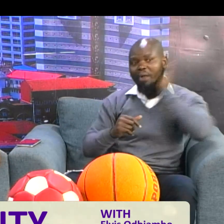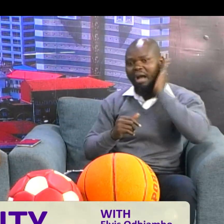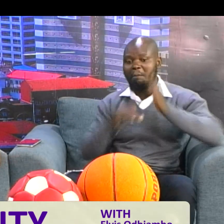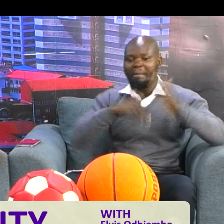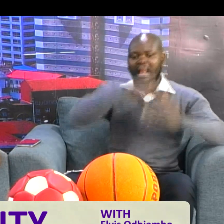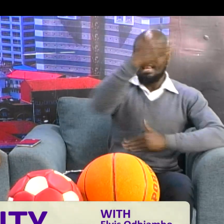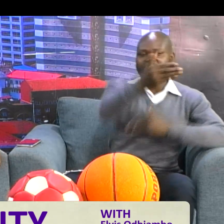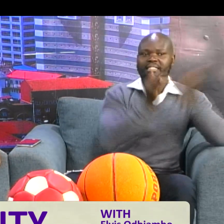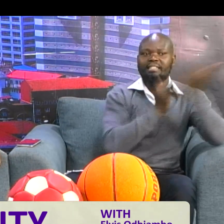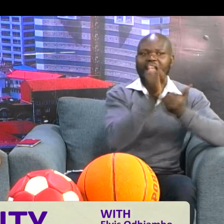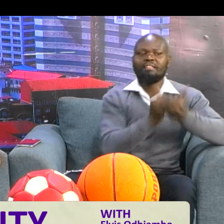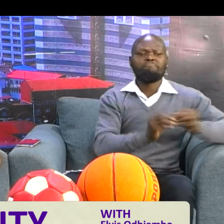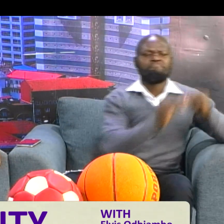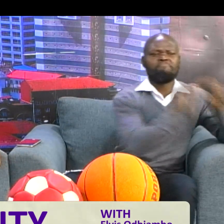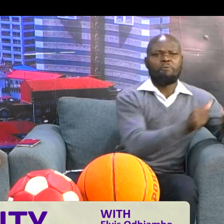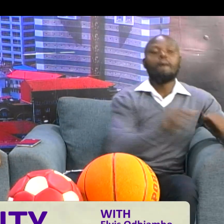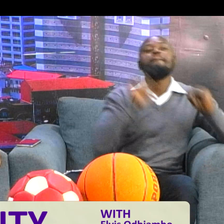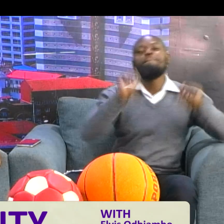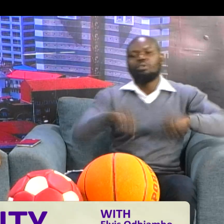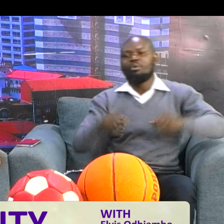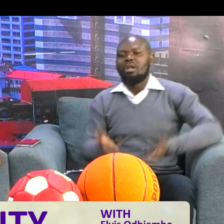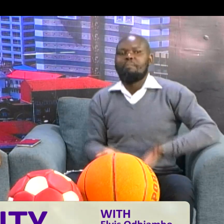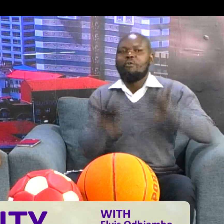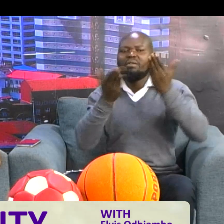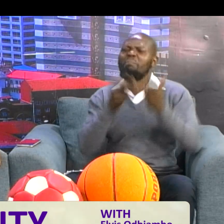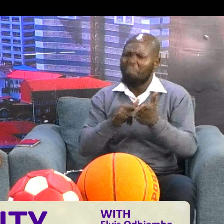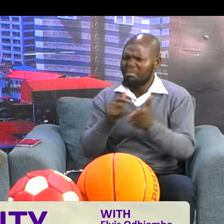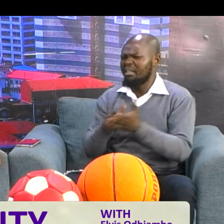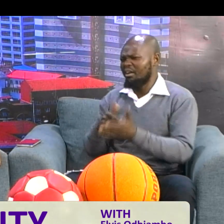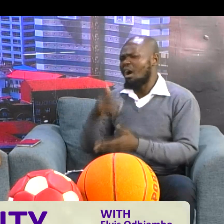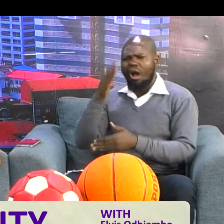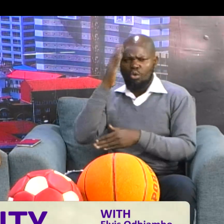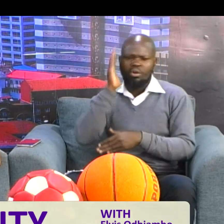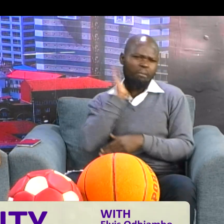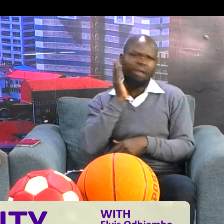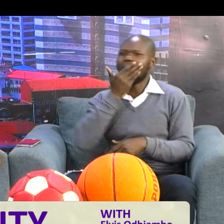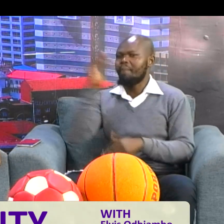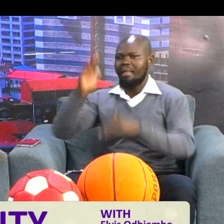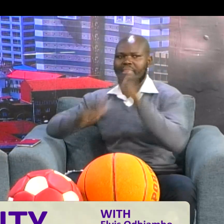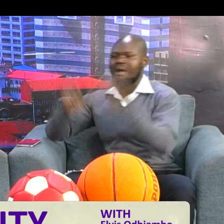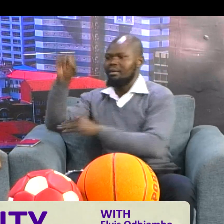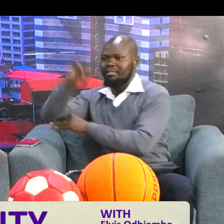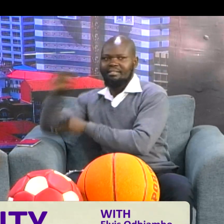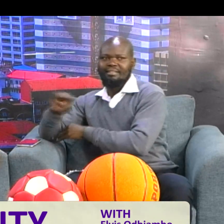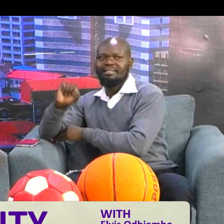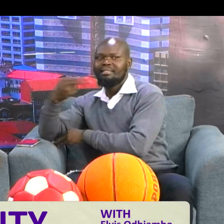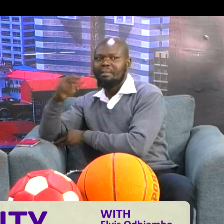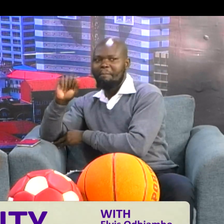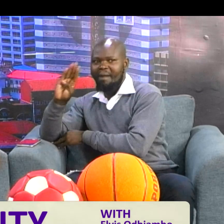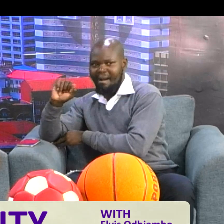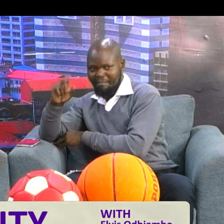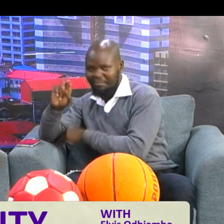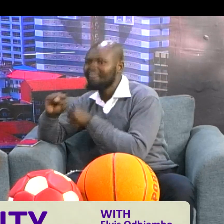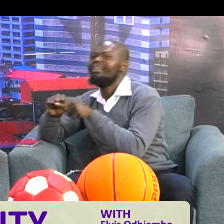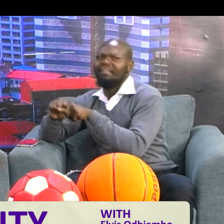Yeah, and the Muranga's wing, I believe next Saturday, if they improve, then they might be able to stand a chance. Right. And